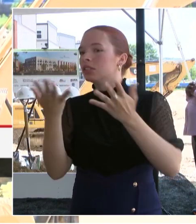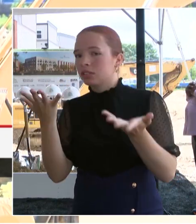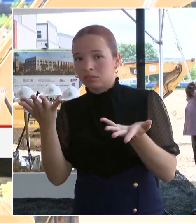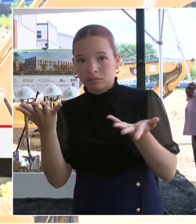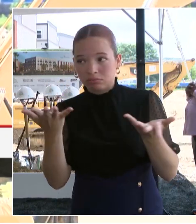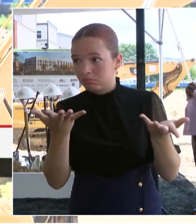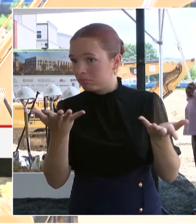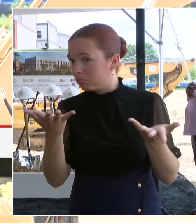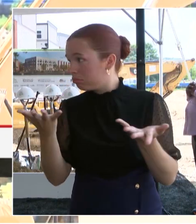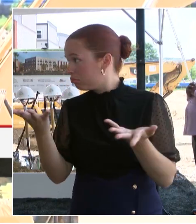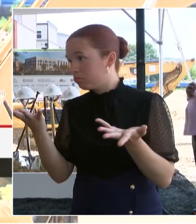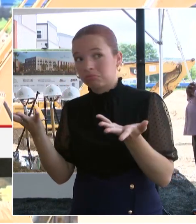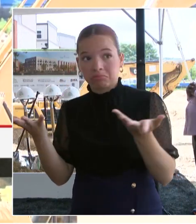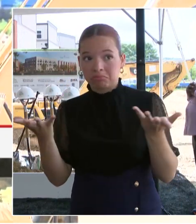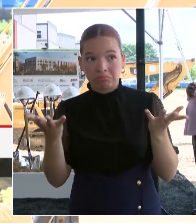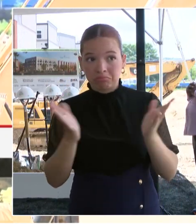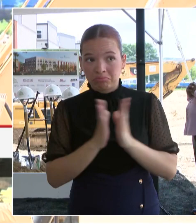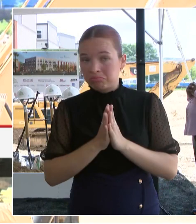Yes.